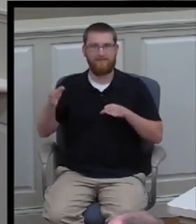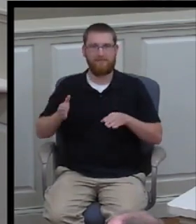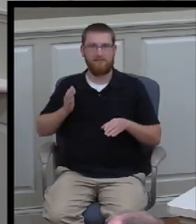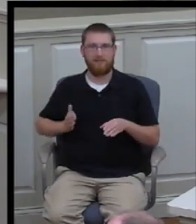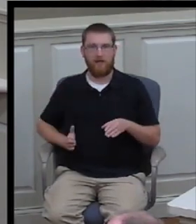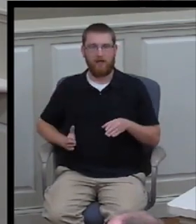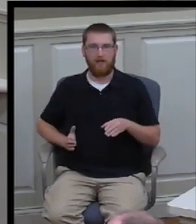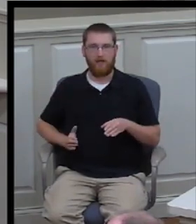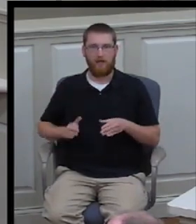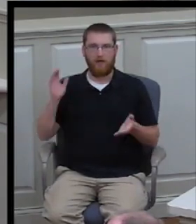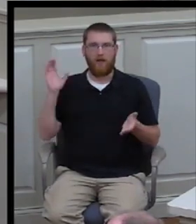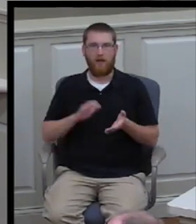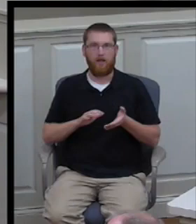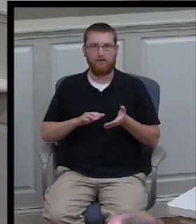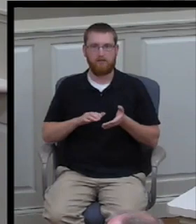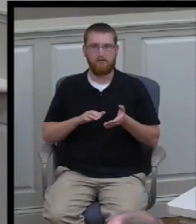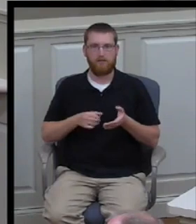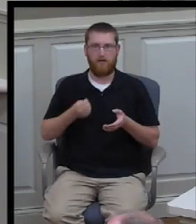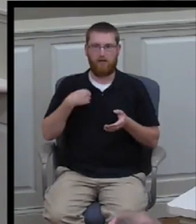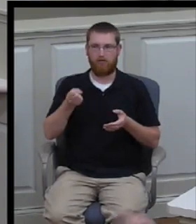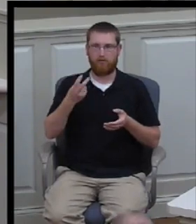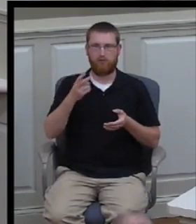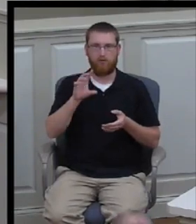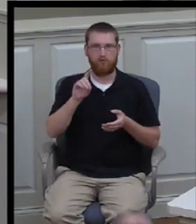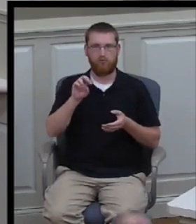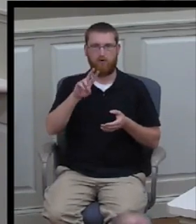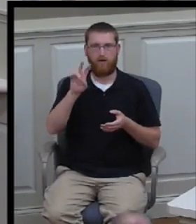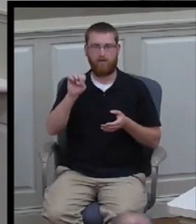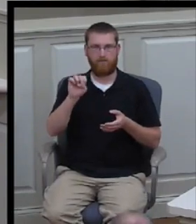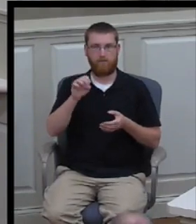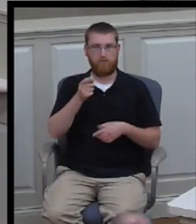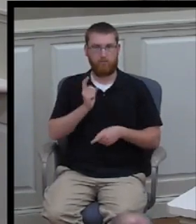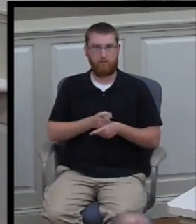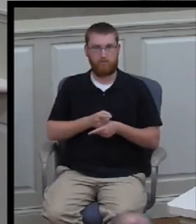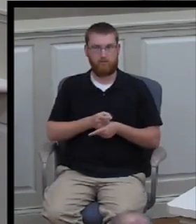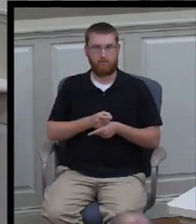a lot less dense, and there's 2 ways in and 2 ways out. Somebody's gonna be right next to them.